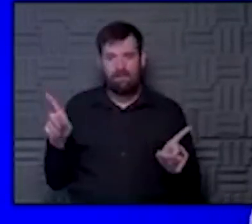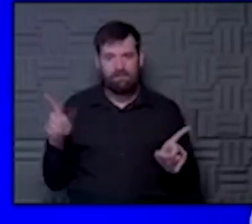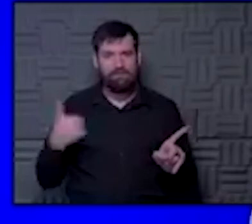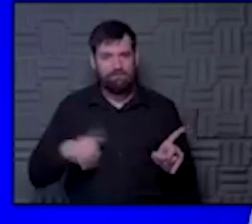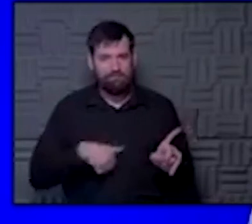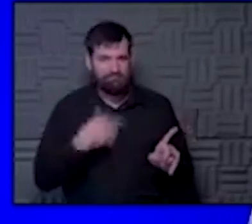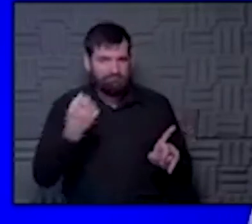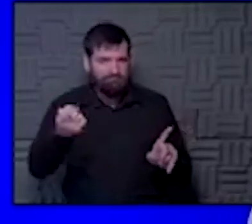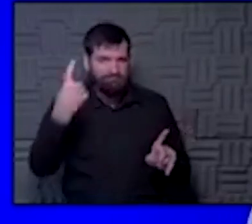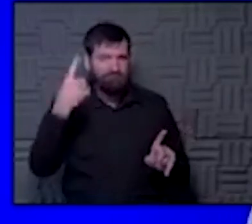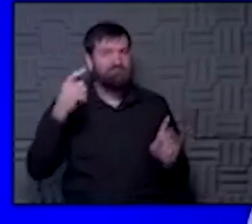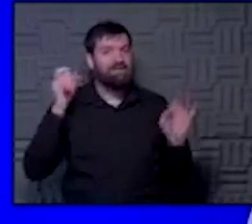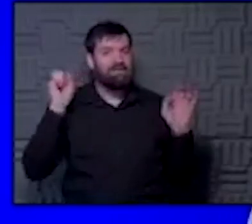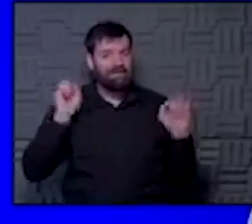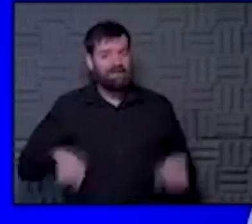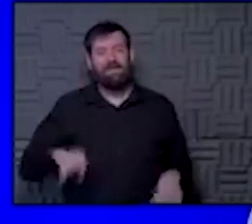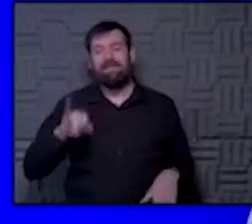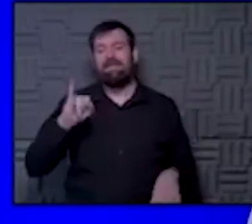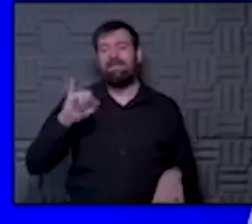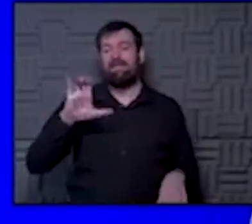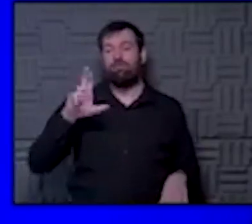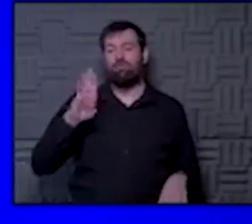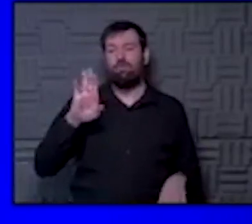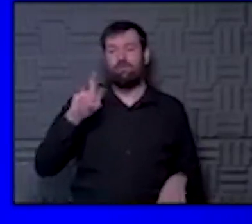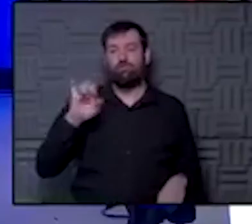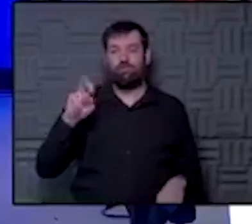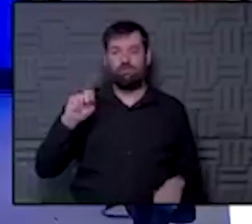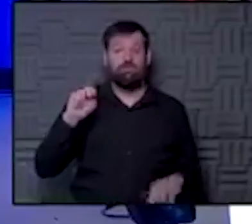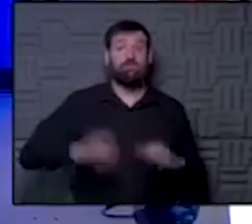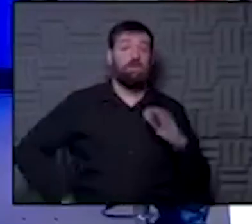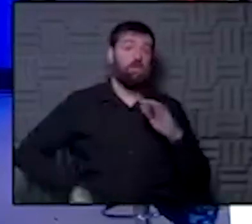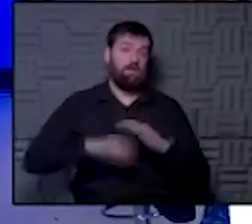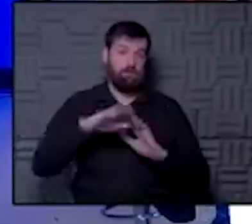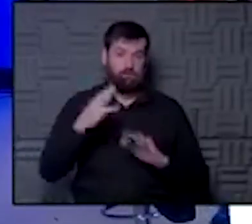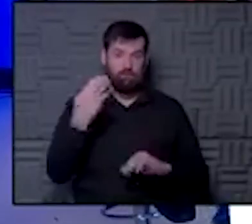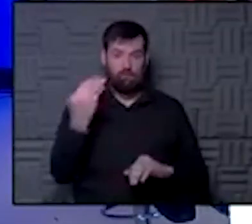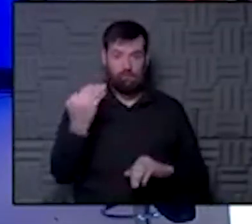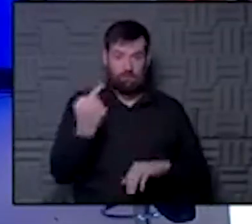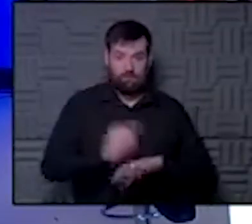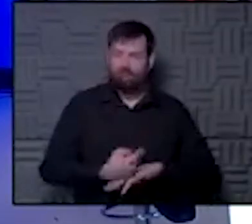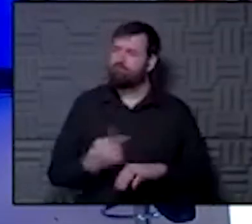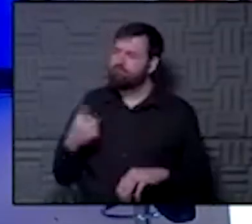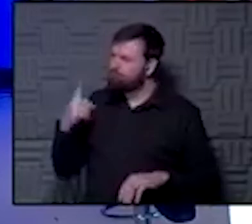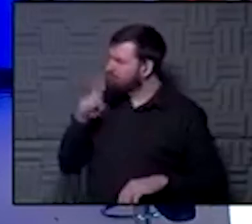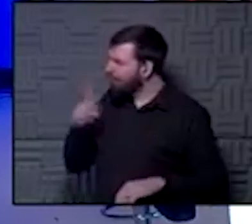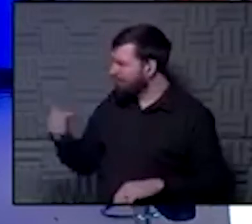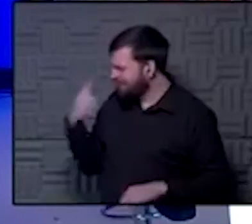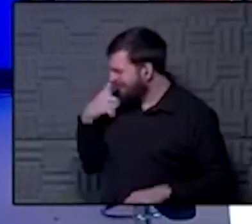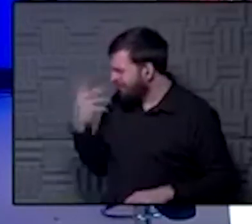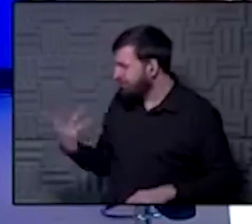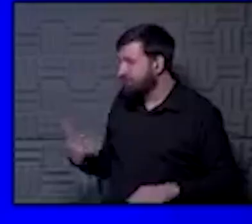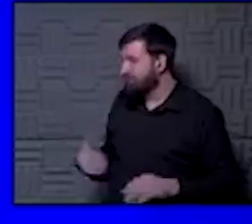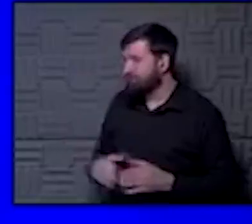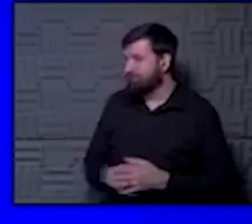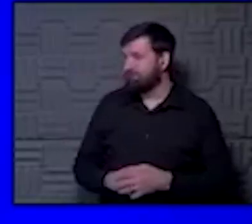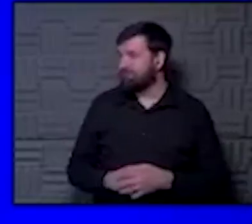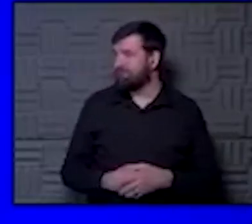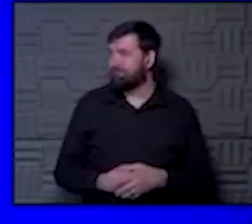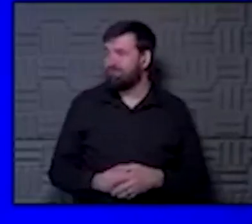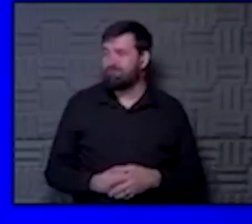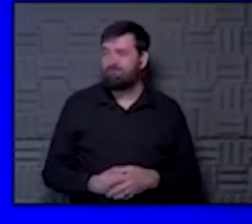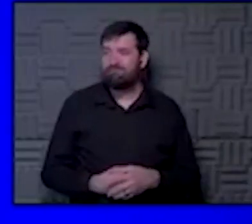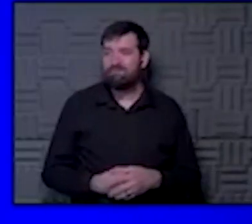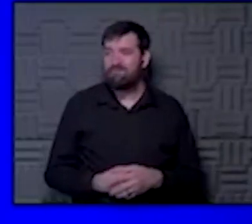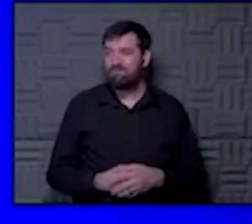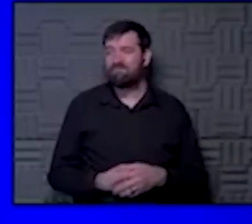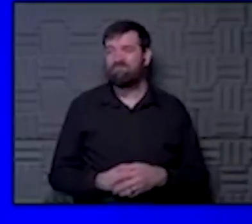understand that you can have those incubation periods up to 14 days. So what do you really think? I think it's